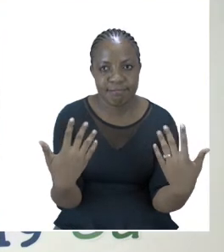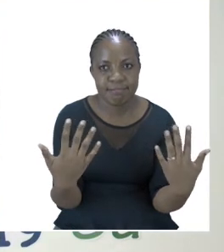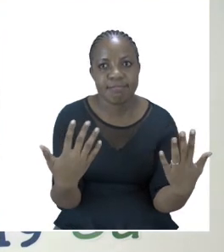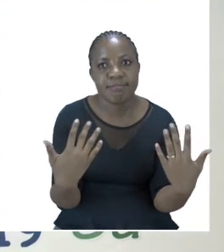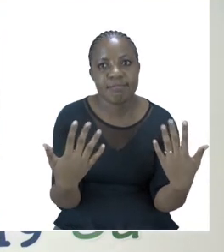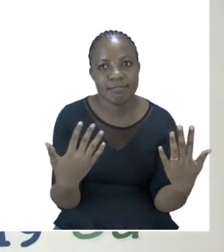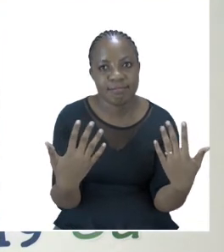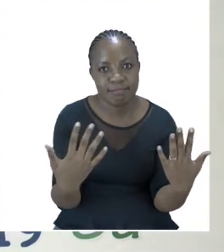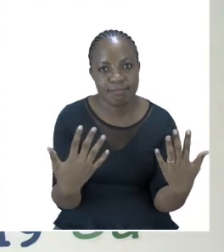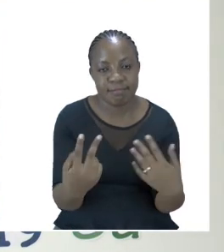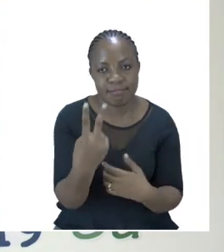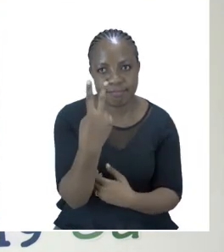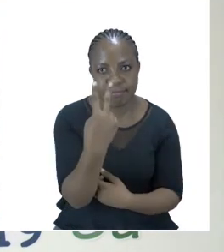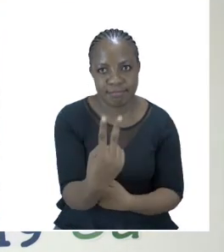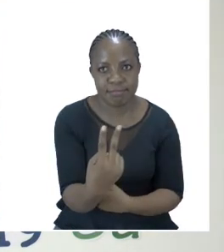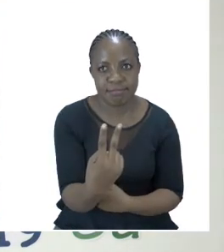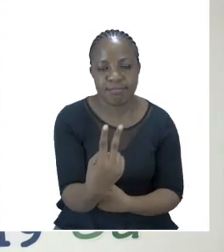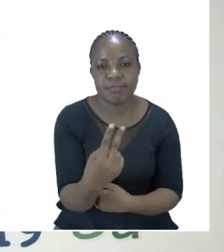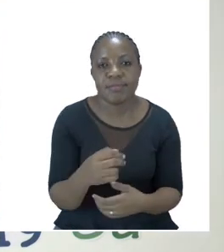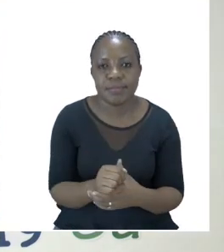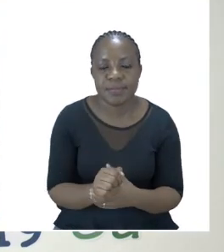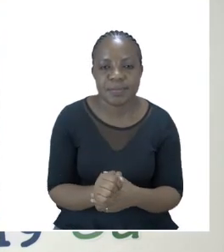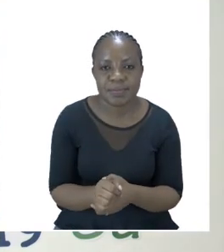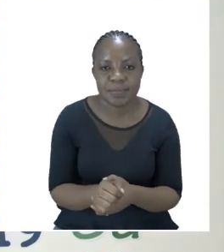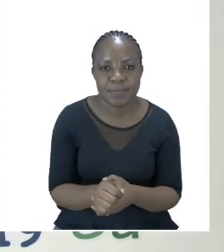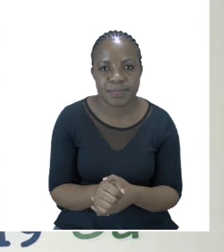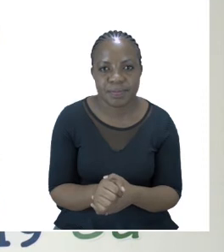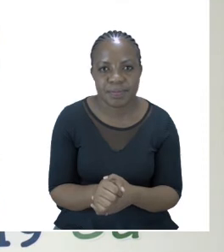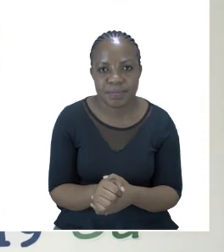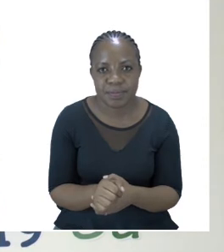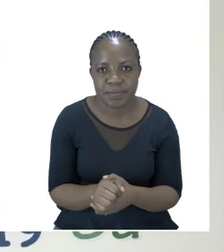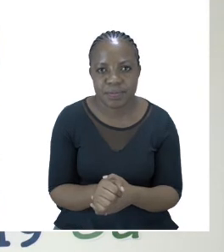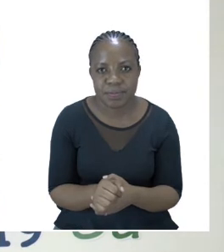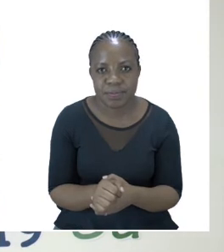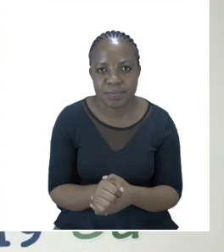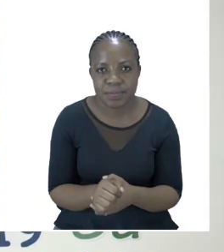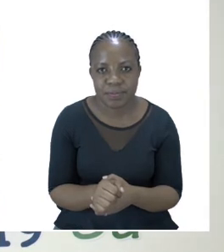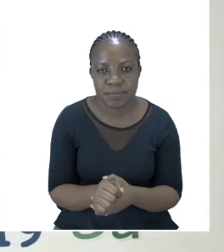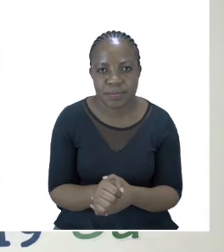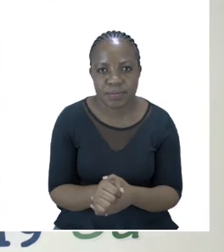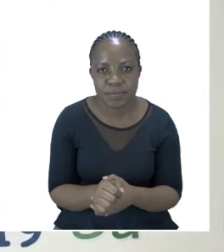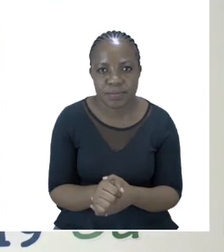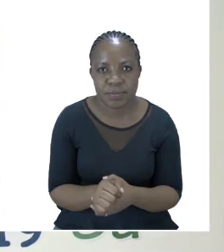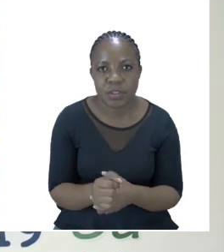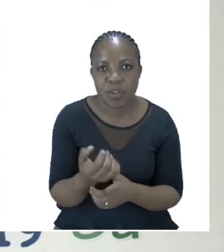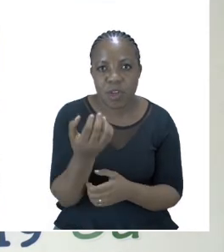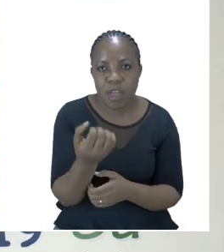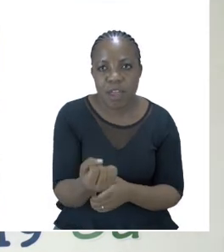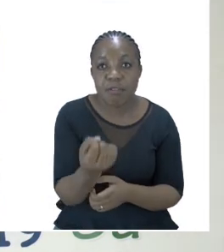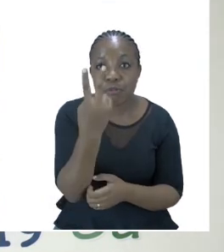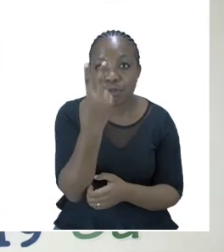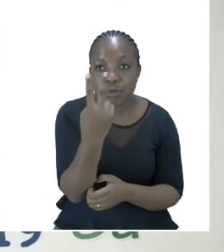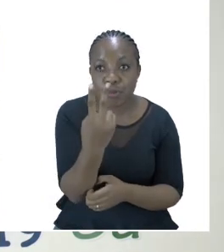2 hands. We also have 2 feet. Touch your